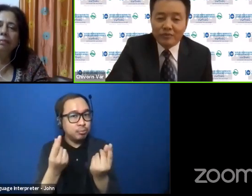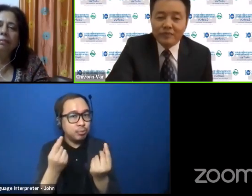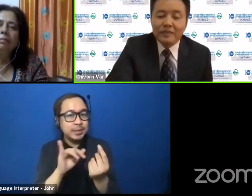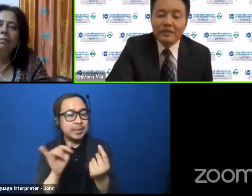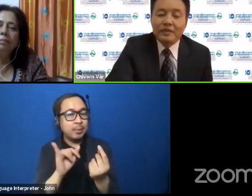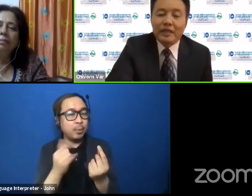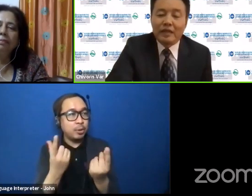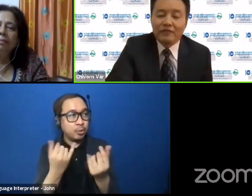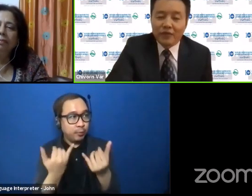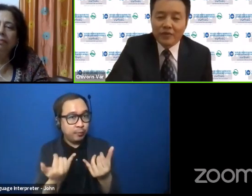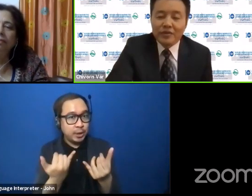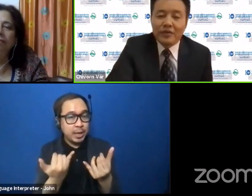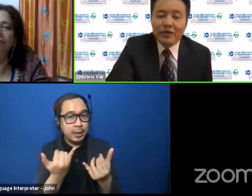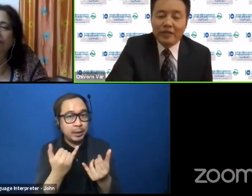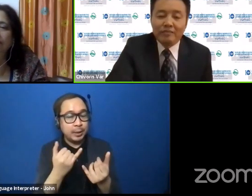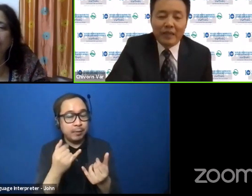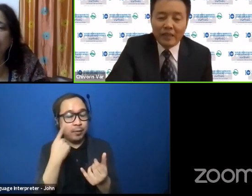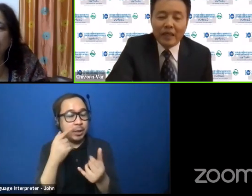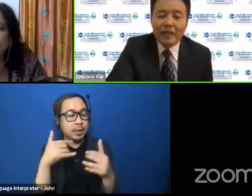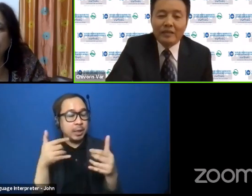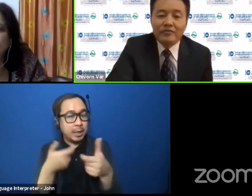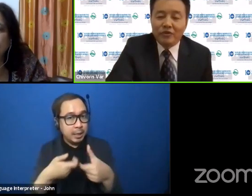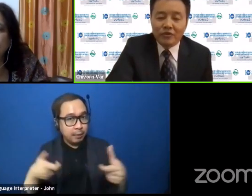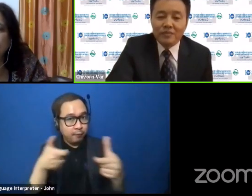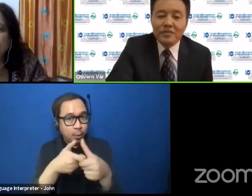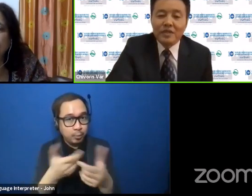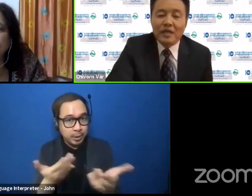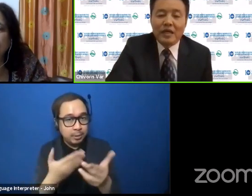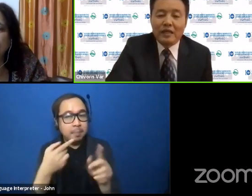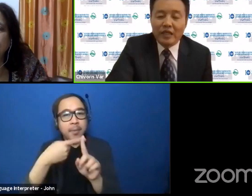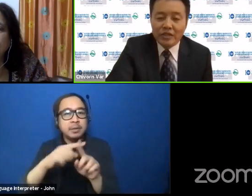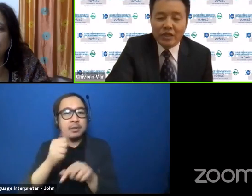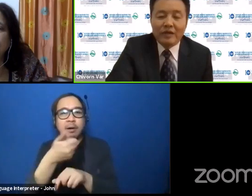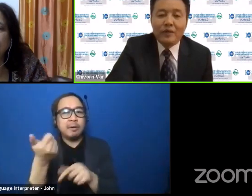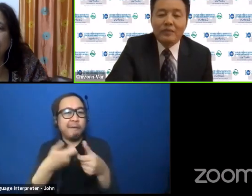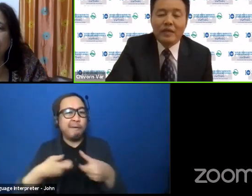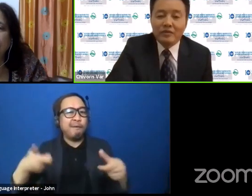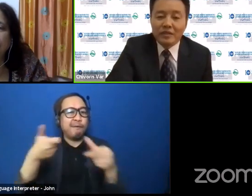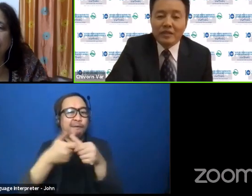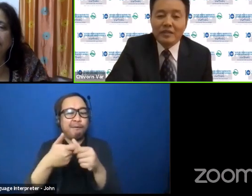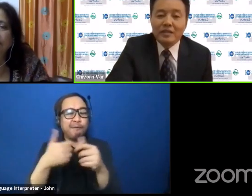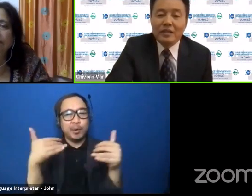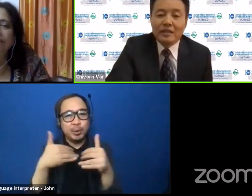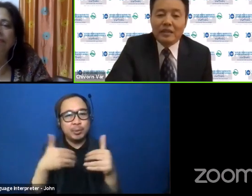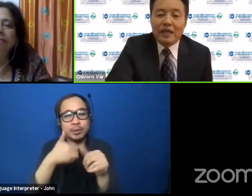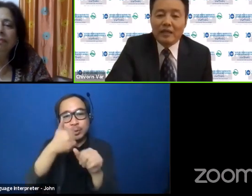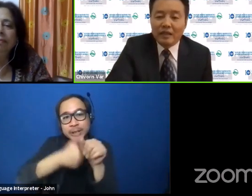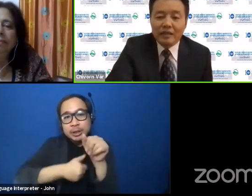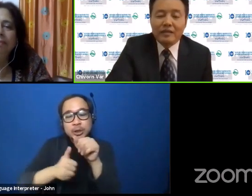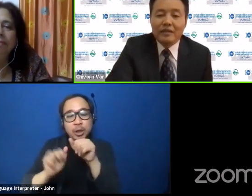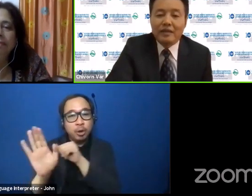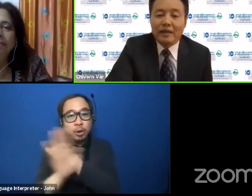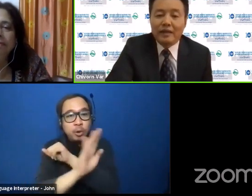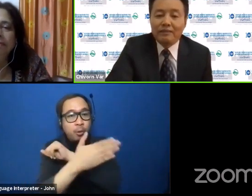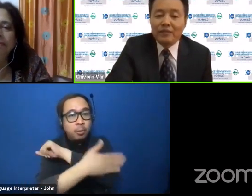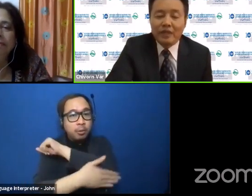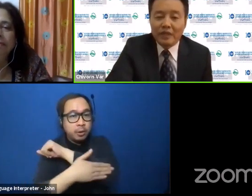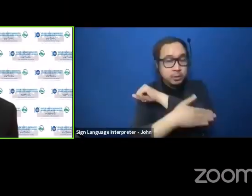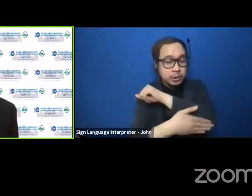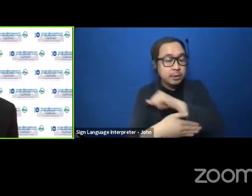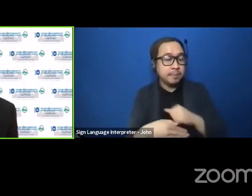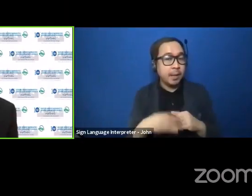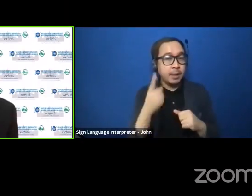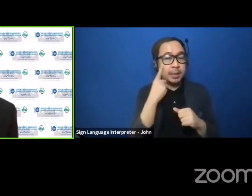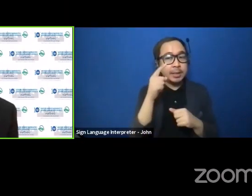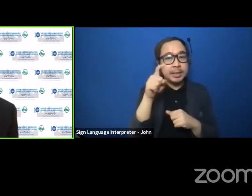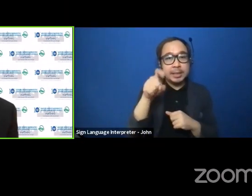forum, and of course, you know, in many other forums in each of our countries. I think we need to